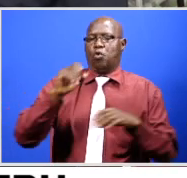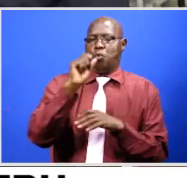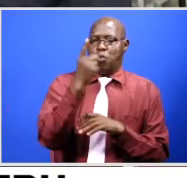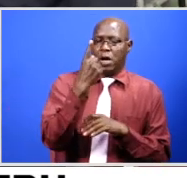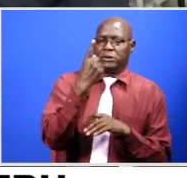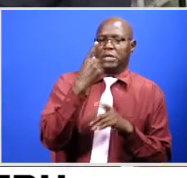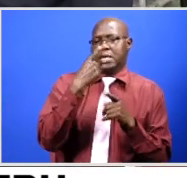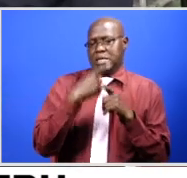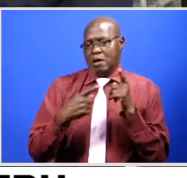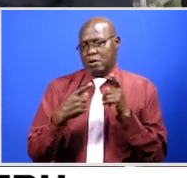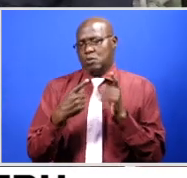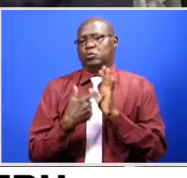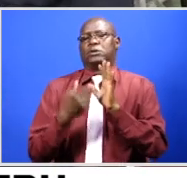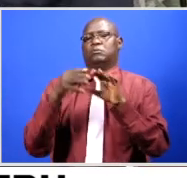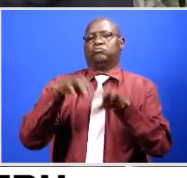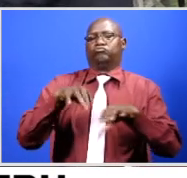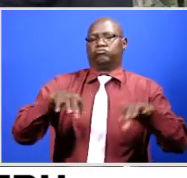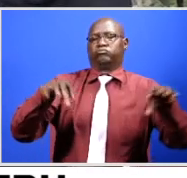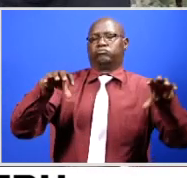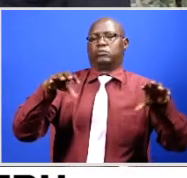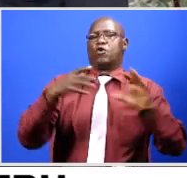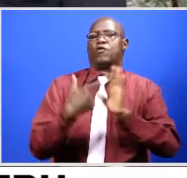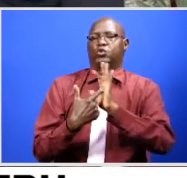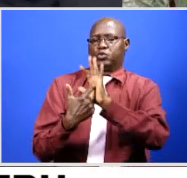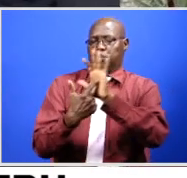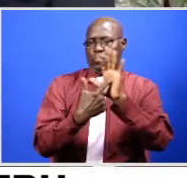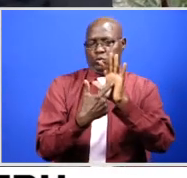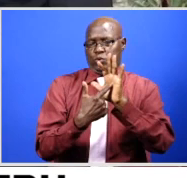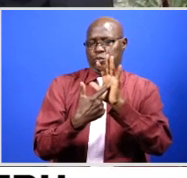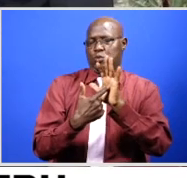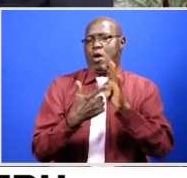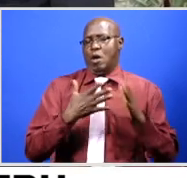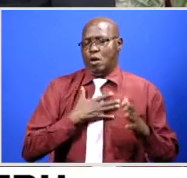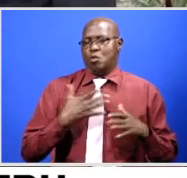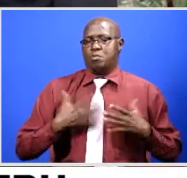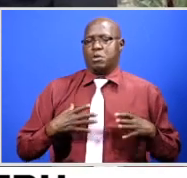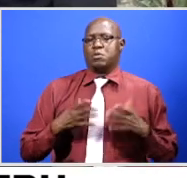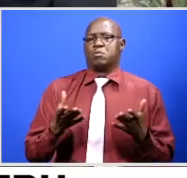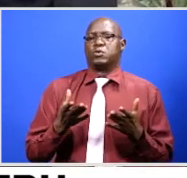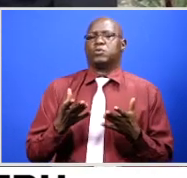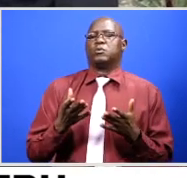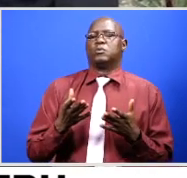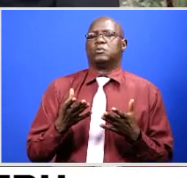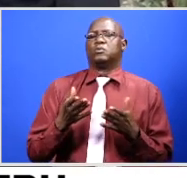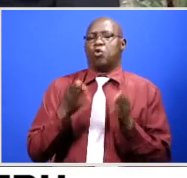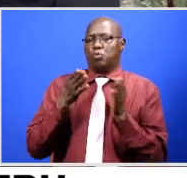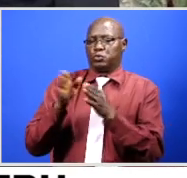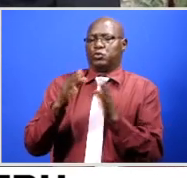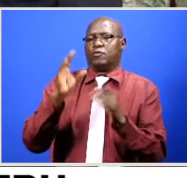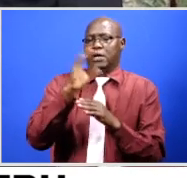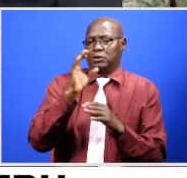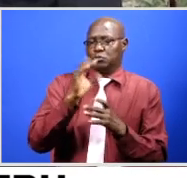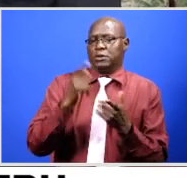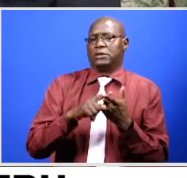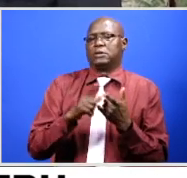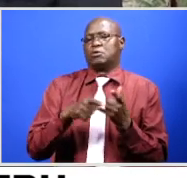year. So once in a year for exposure, to expose our people to potential customers, to potential buyers and sellers,